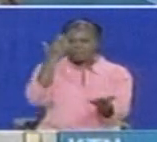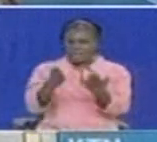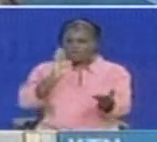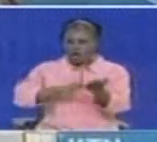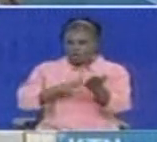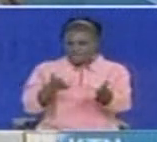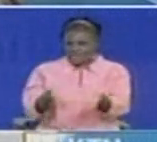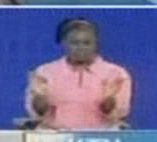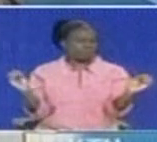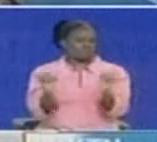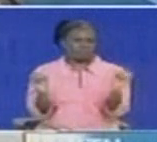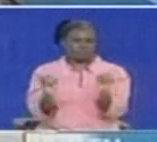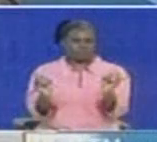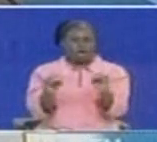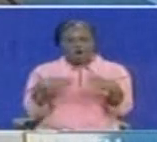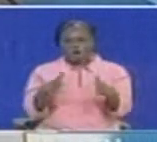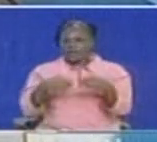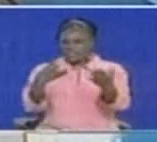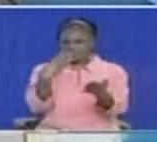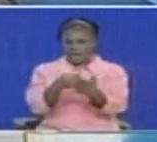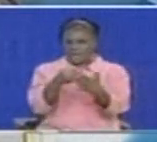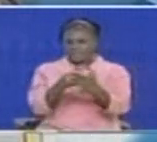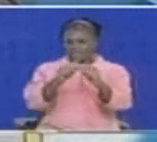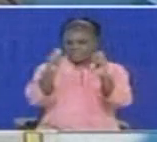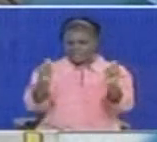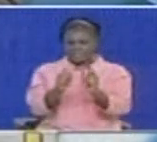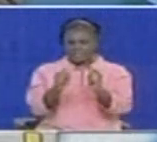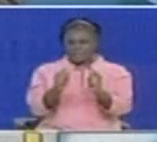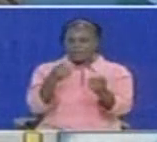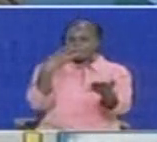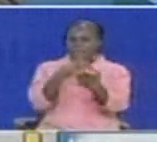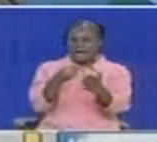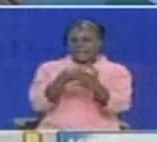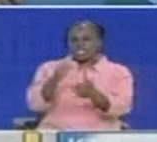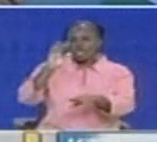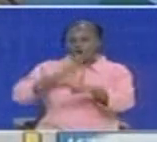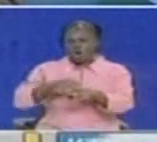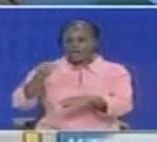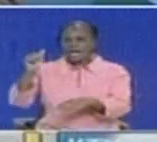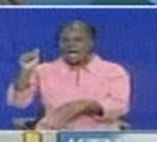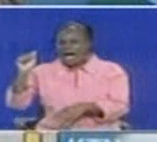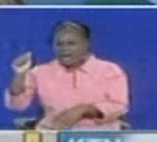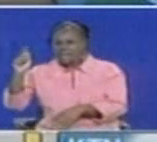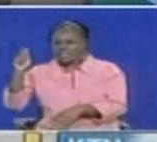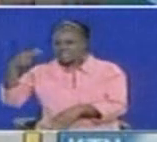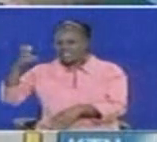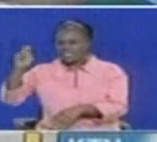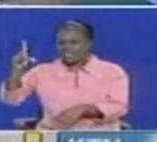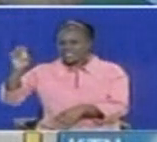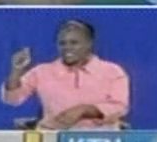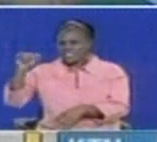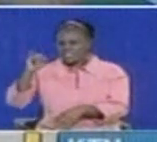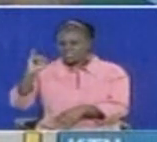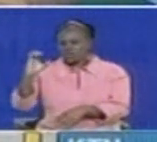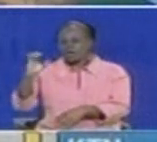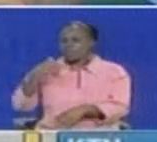comment or maybe put my money on any team. And just say, I'm putting my money on Atletico Madrid. Let's just... I don't know. I think Atletico is going to park the